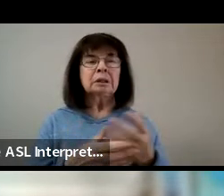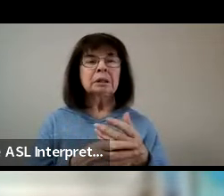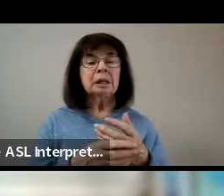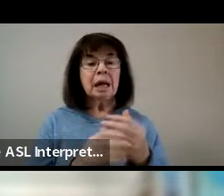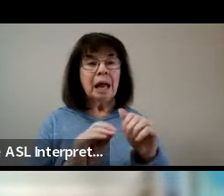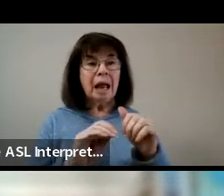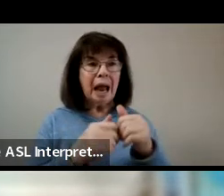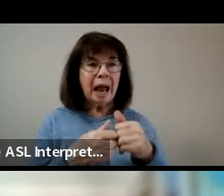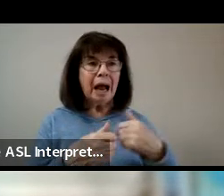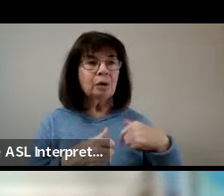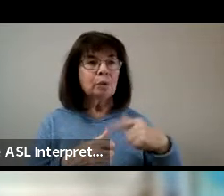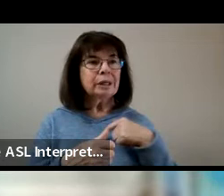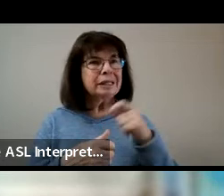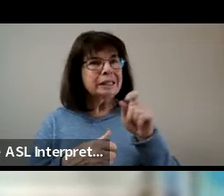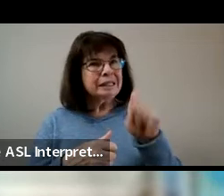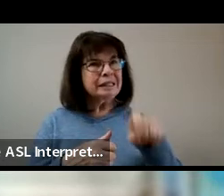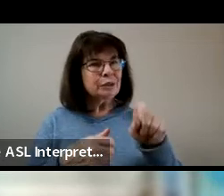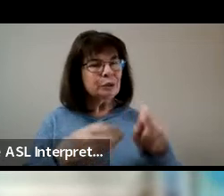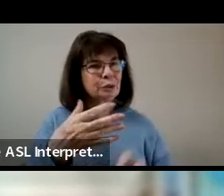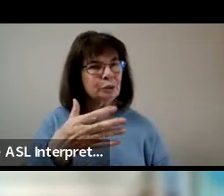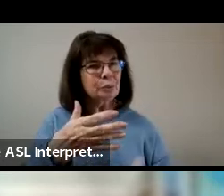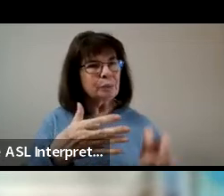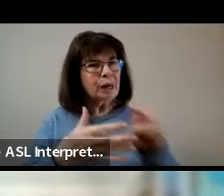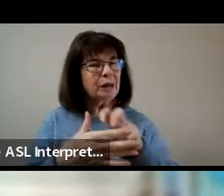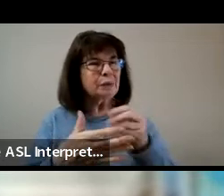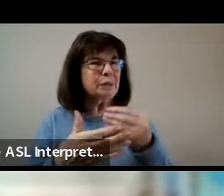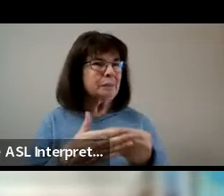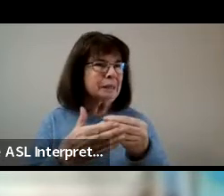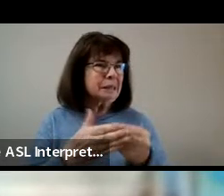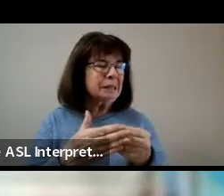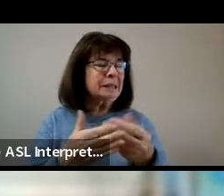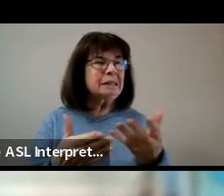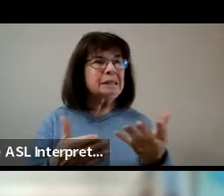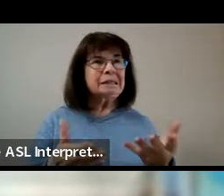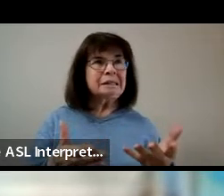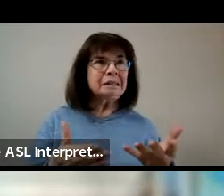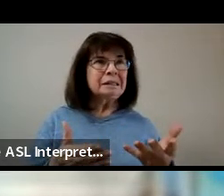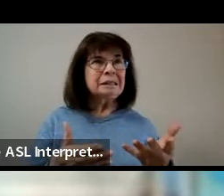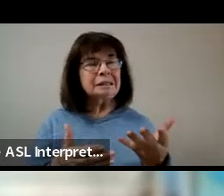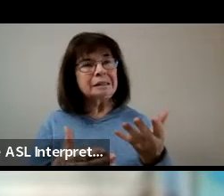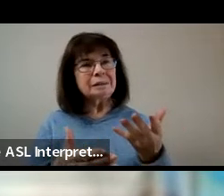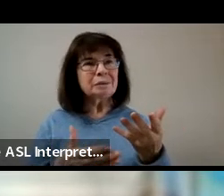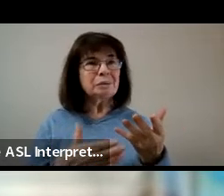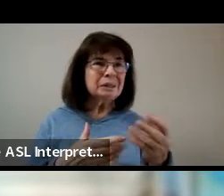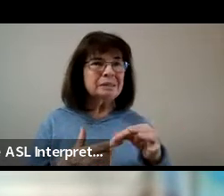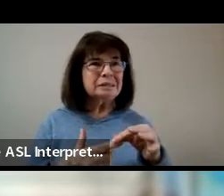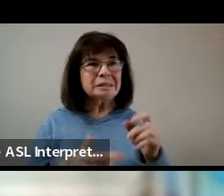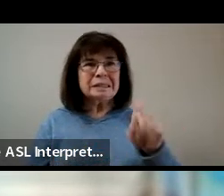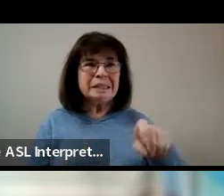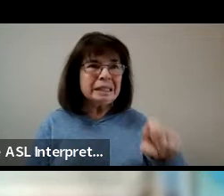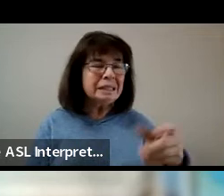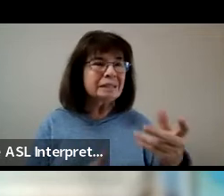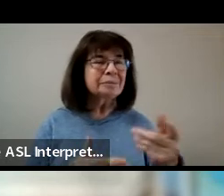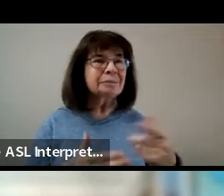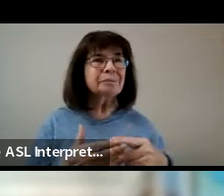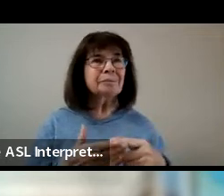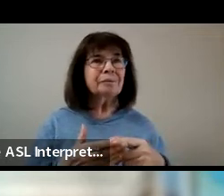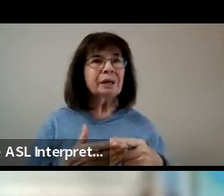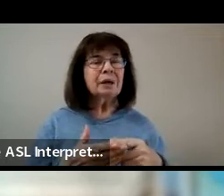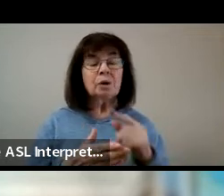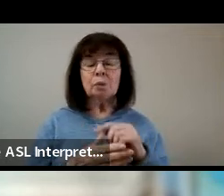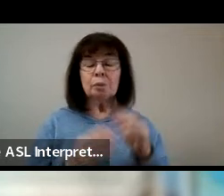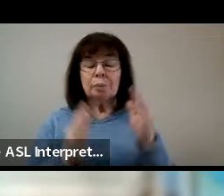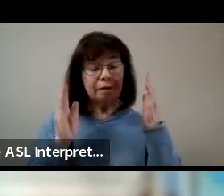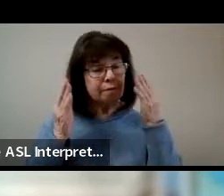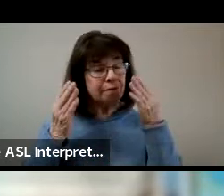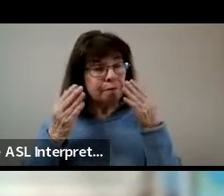how we should prioritize funding, what are the key needs. There will be very focused